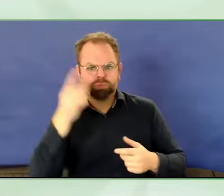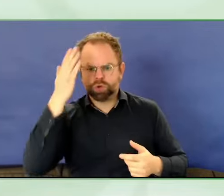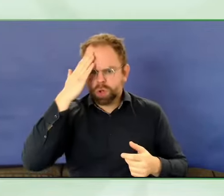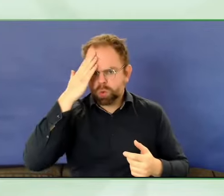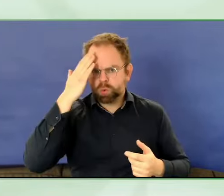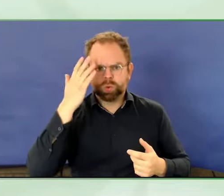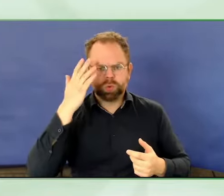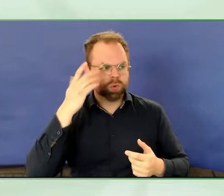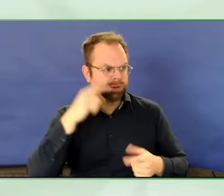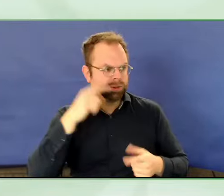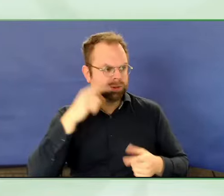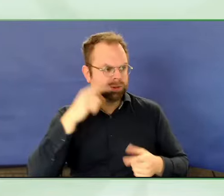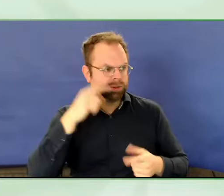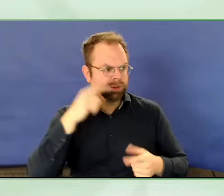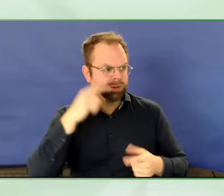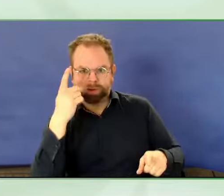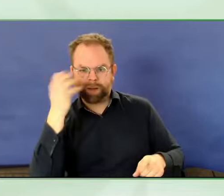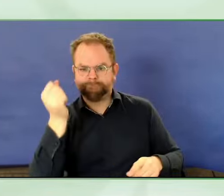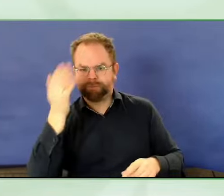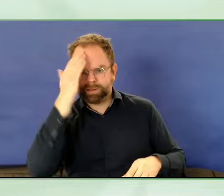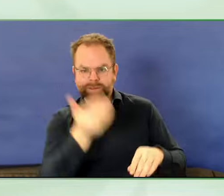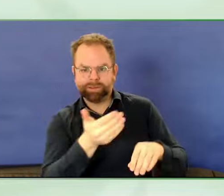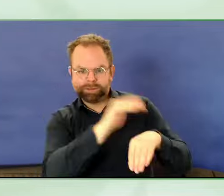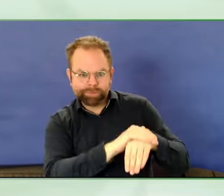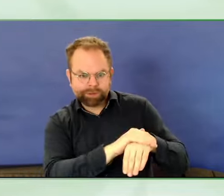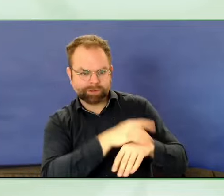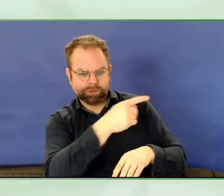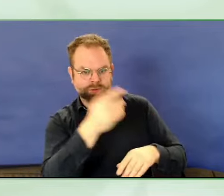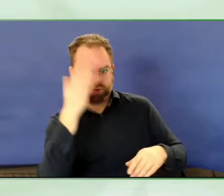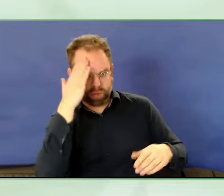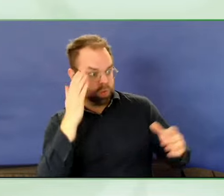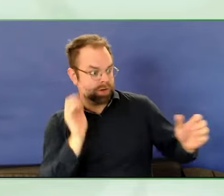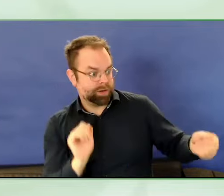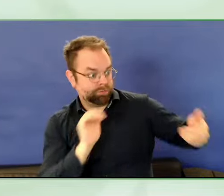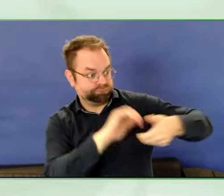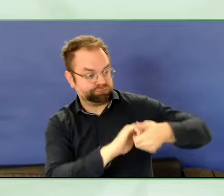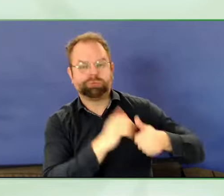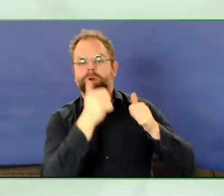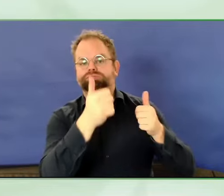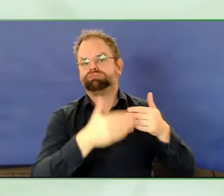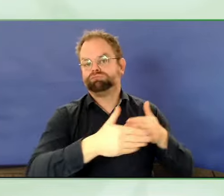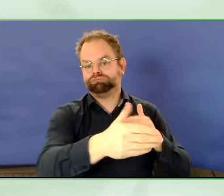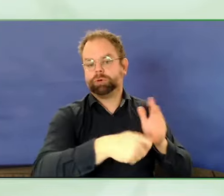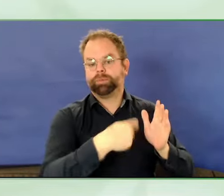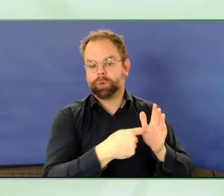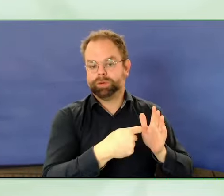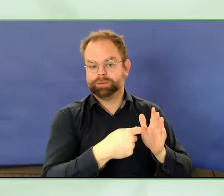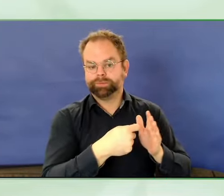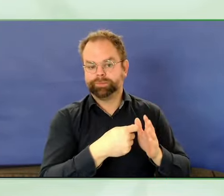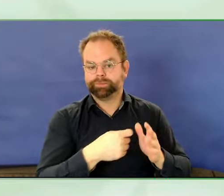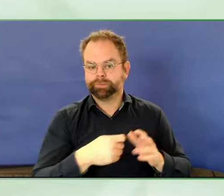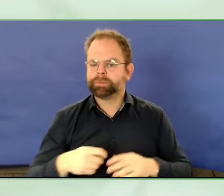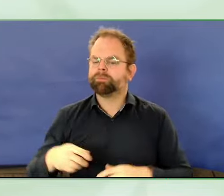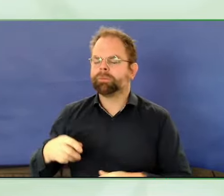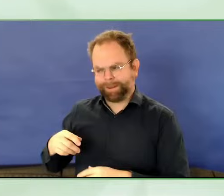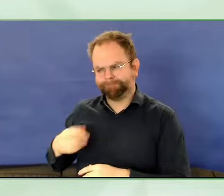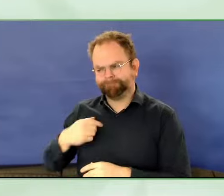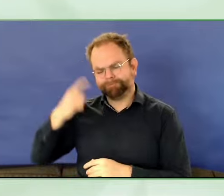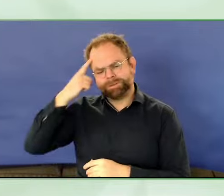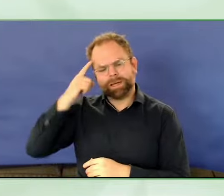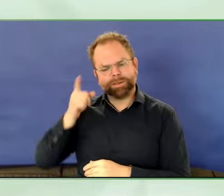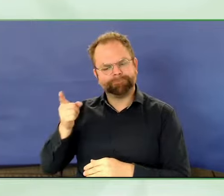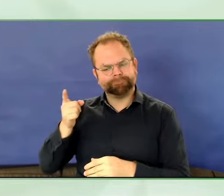It definitely sounds like a challenge, but I can also think that you are an example of how it can work out in